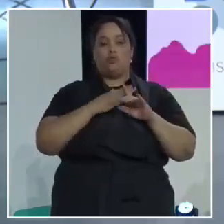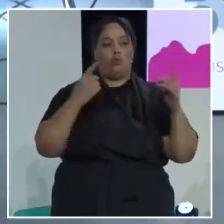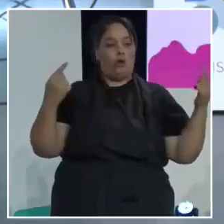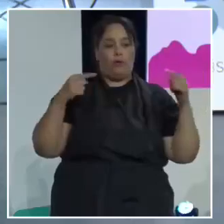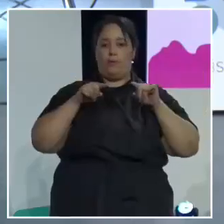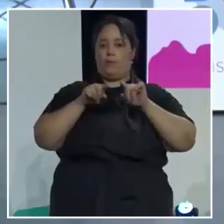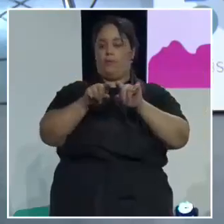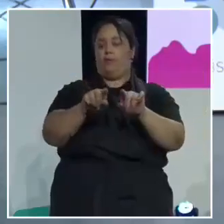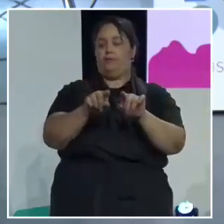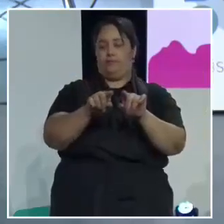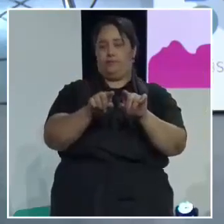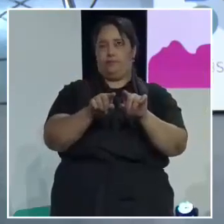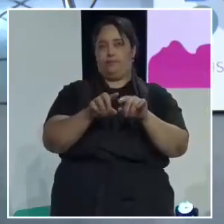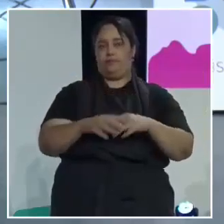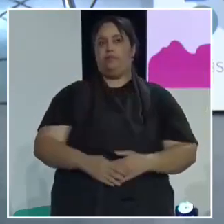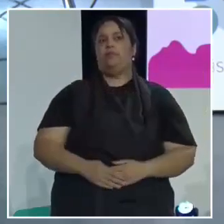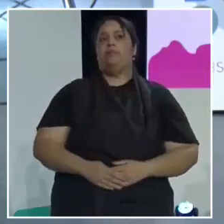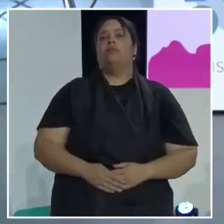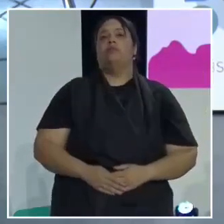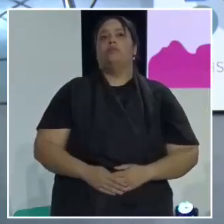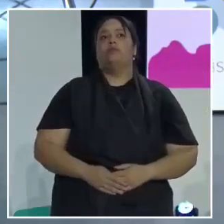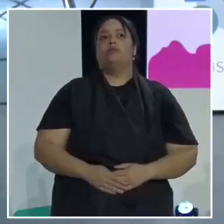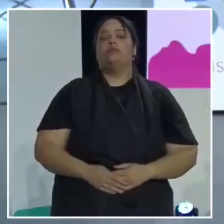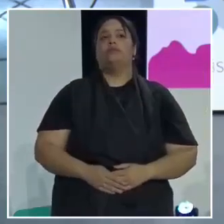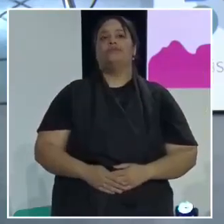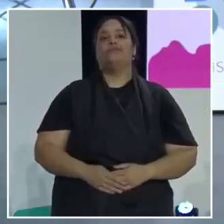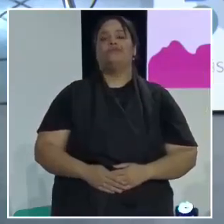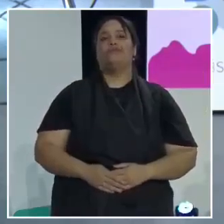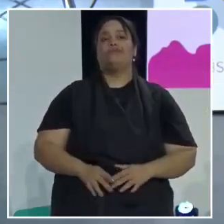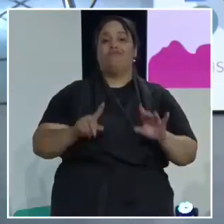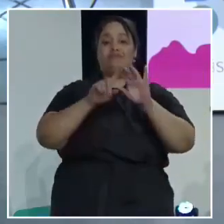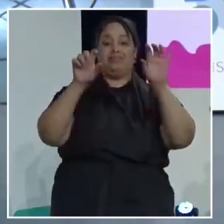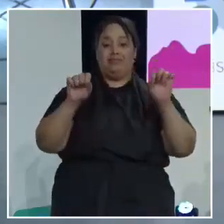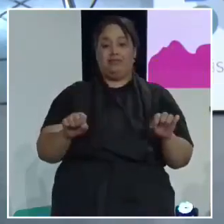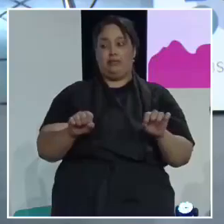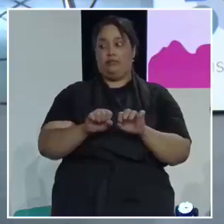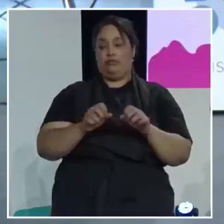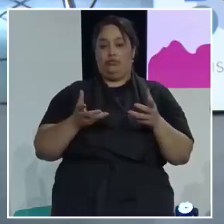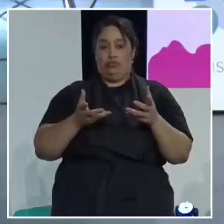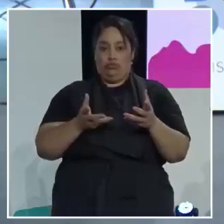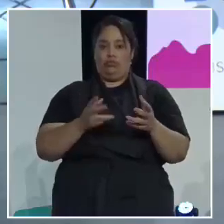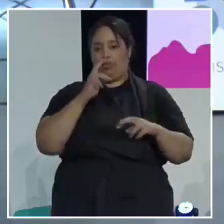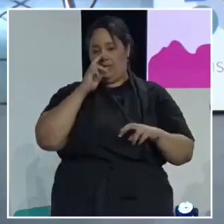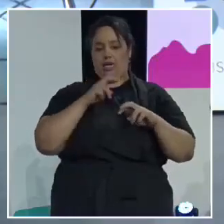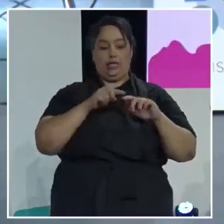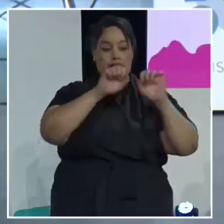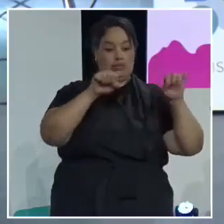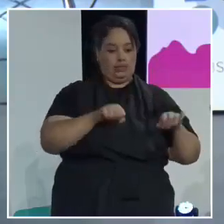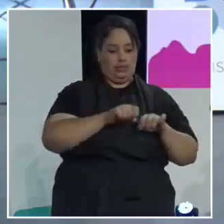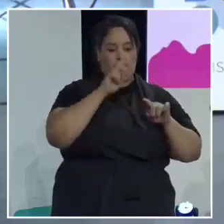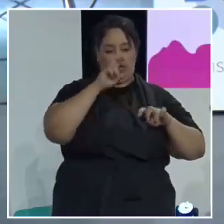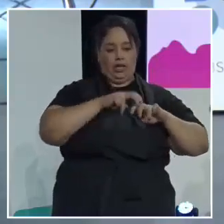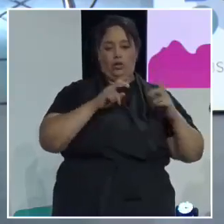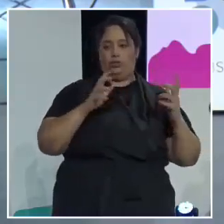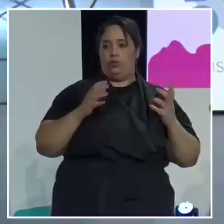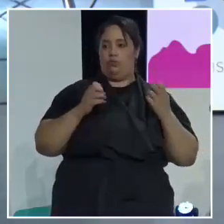So I would say this system has to talk to other systems, and that's